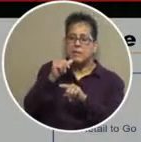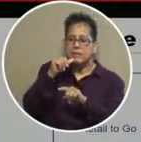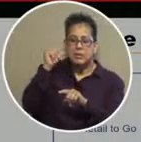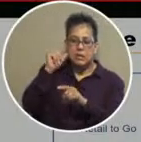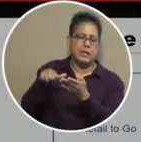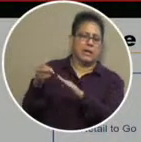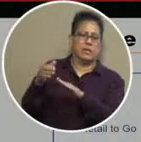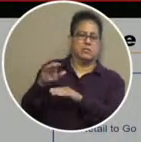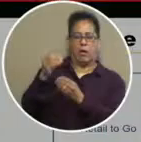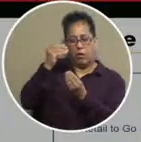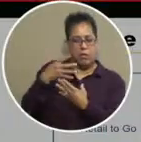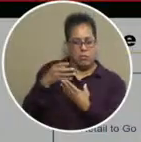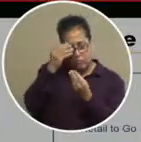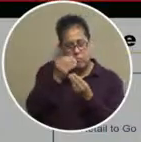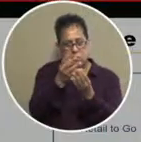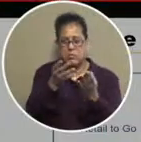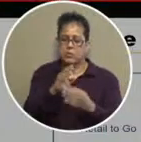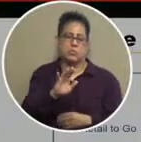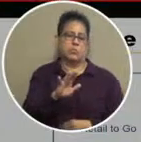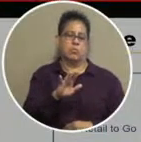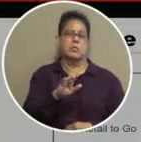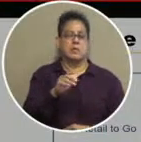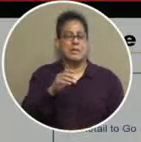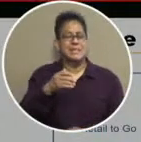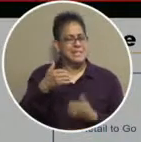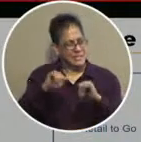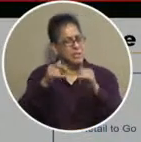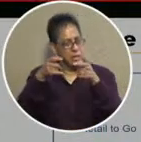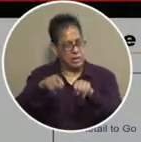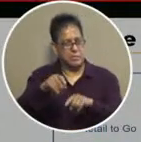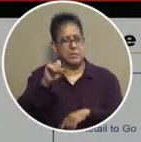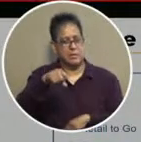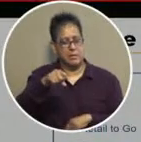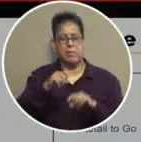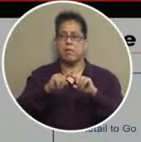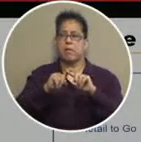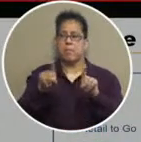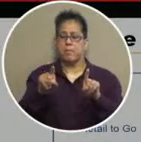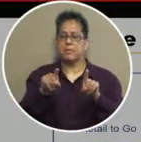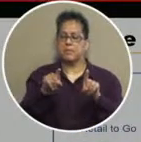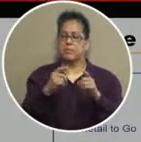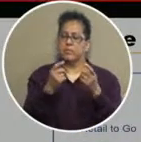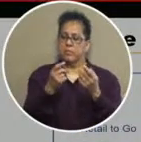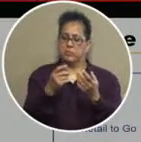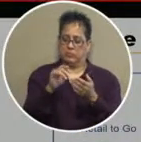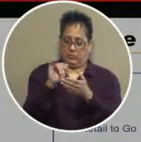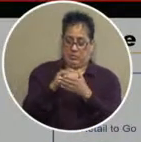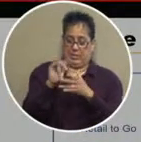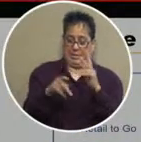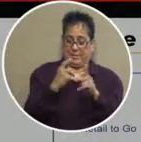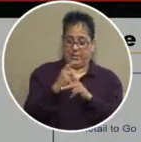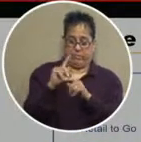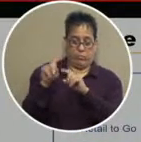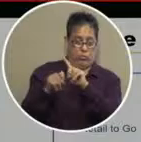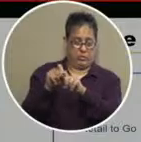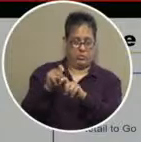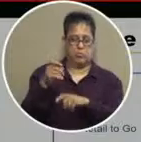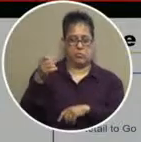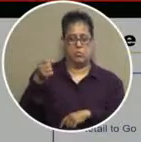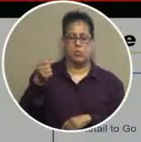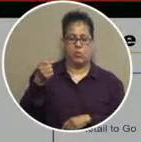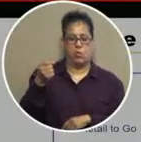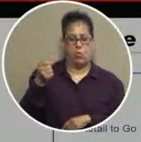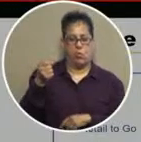once necessarily. Unfortunately, it's still there. But let's defer those types of questions until we get